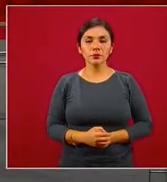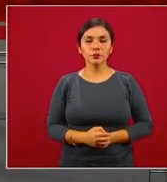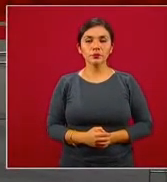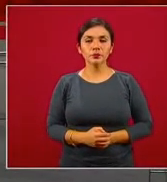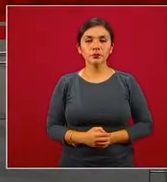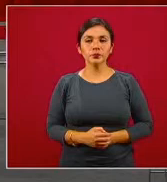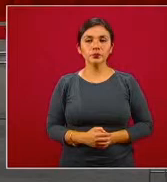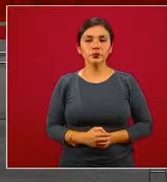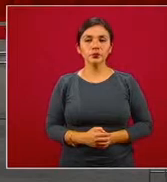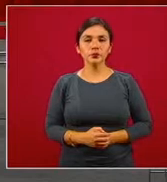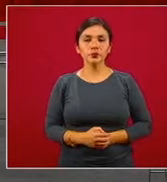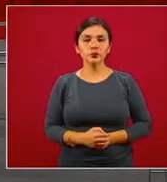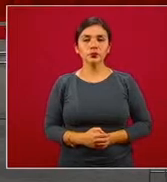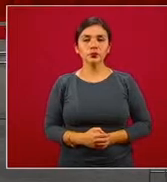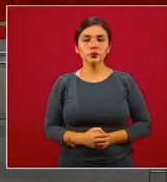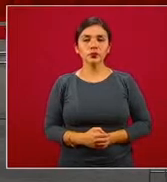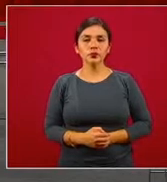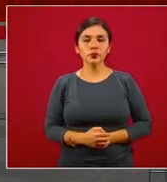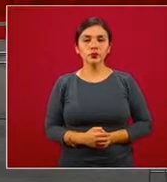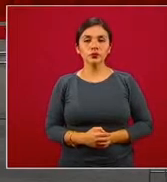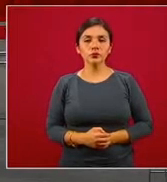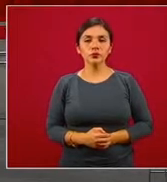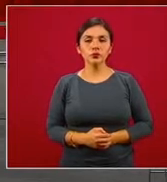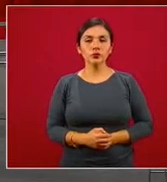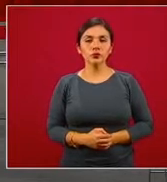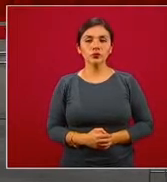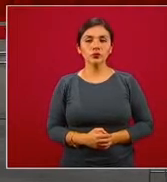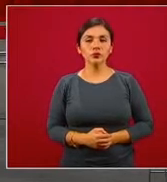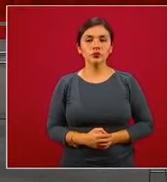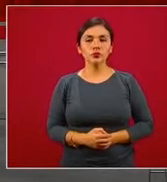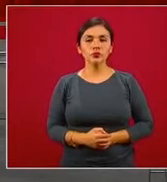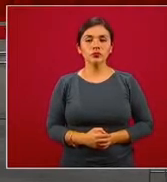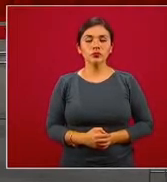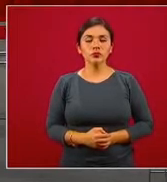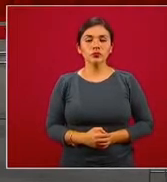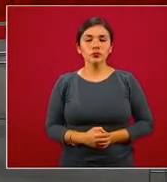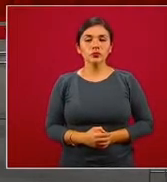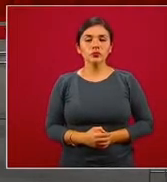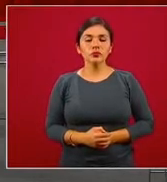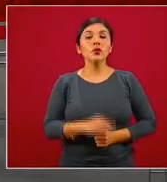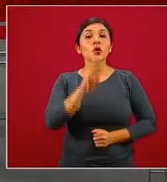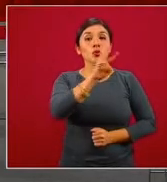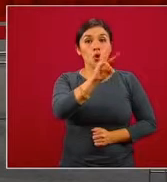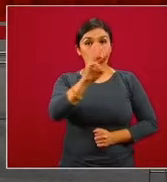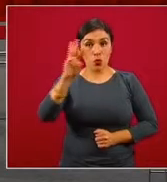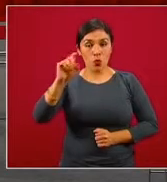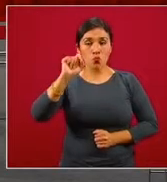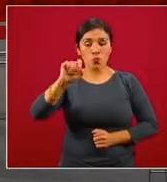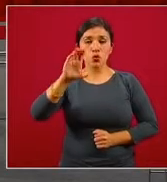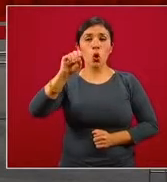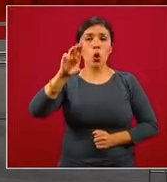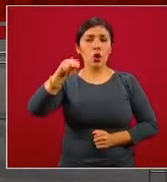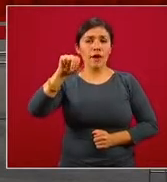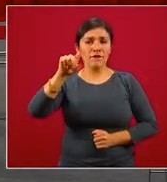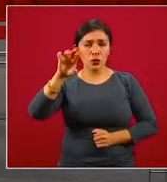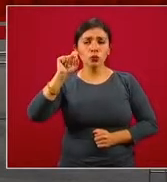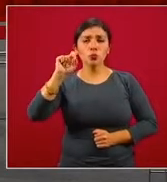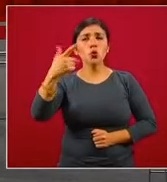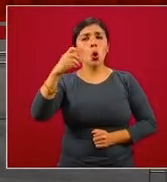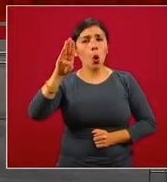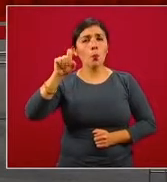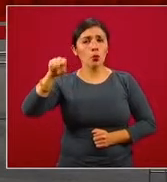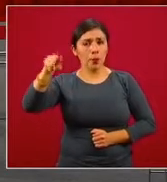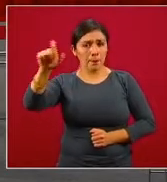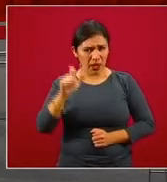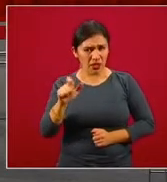El tráfico hacia la página Now, the traffic for visitors www.coronavirus.gov.mx to this